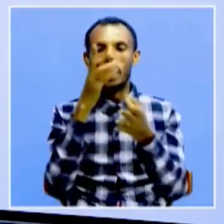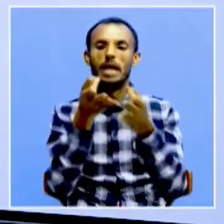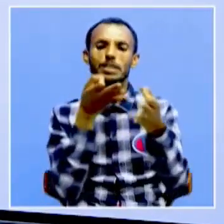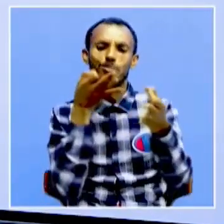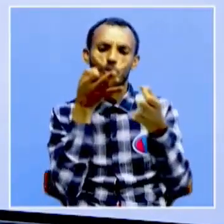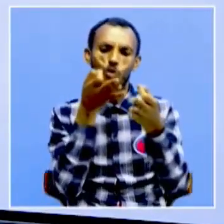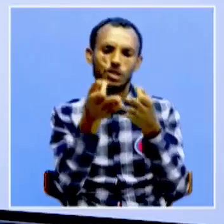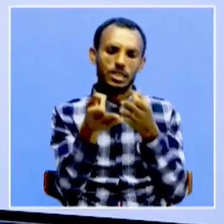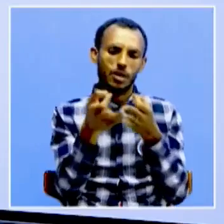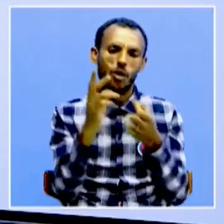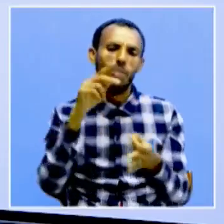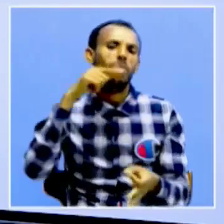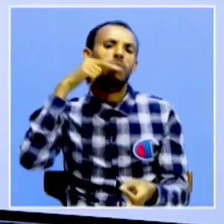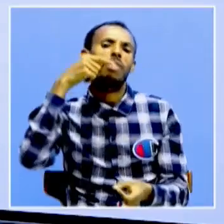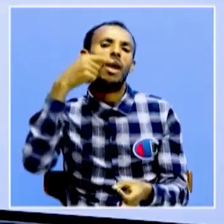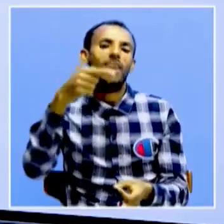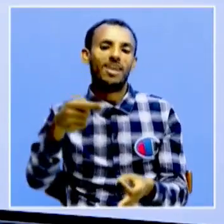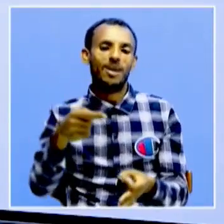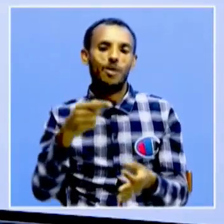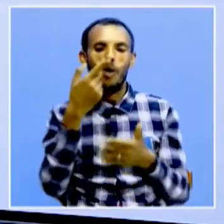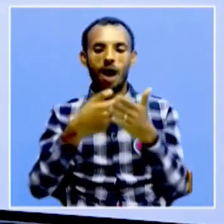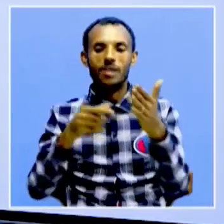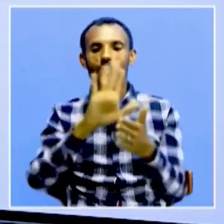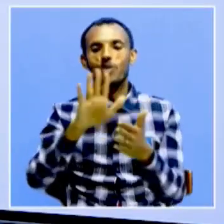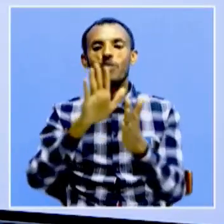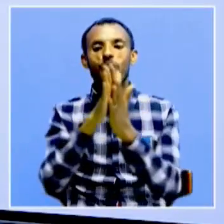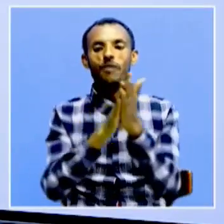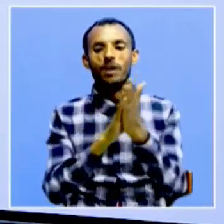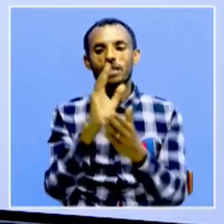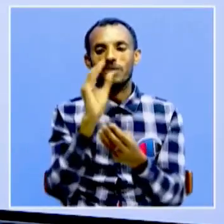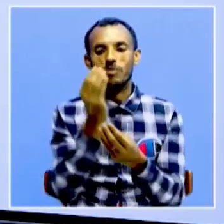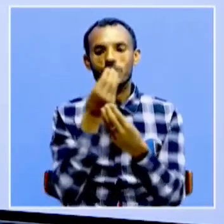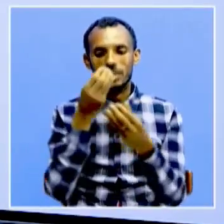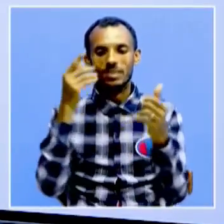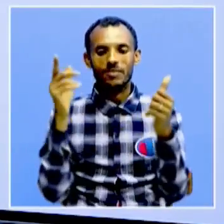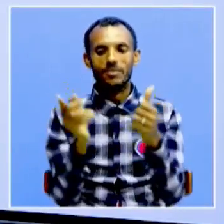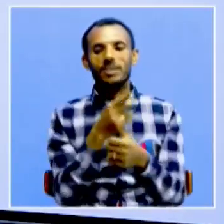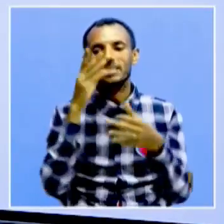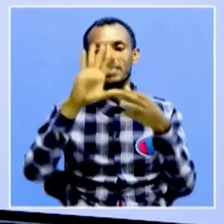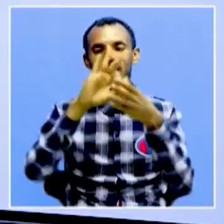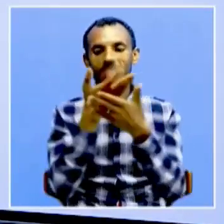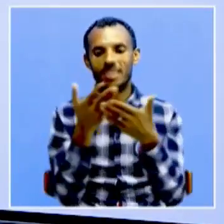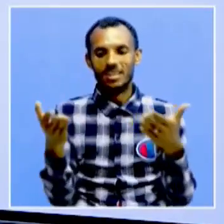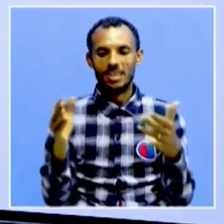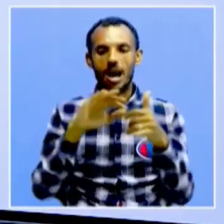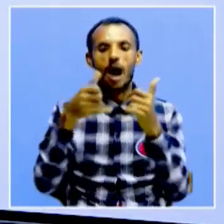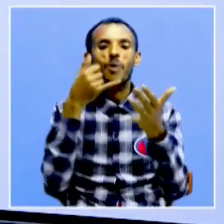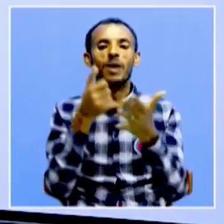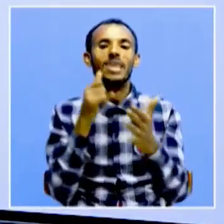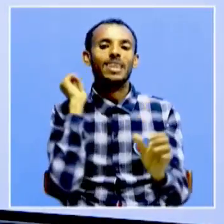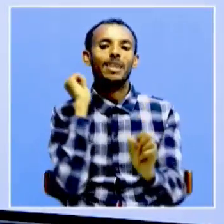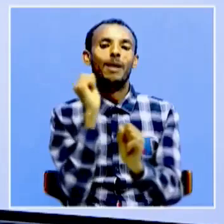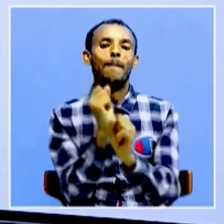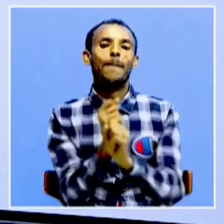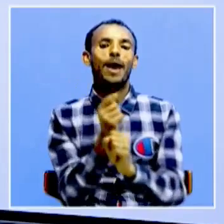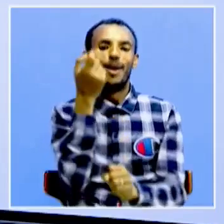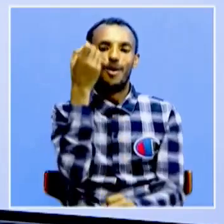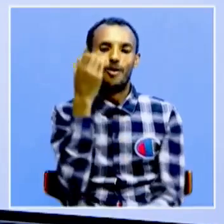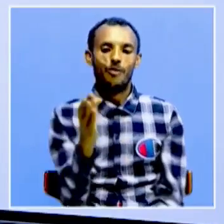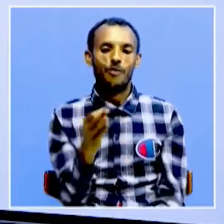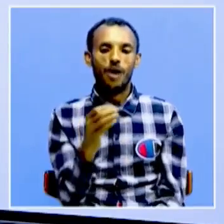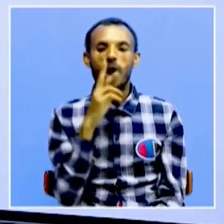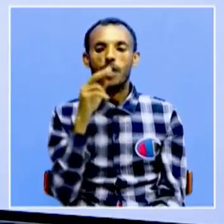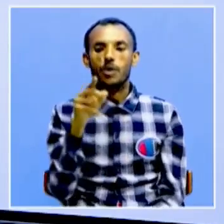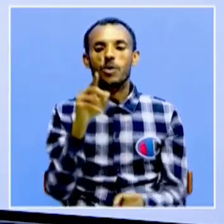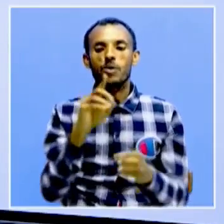or telling what our favorite food is on the first sentence and how it is made of. Are we not giving